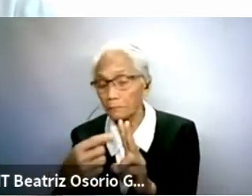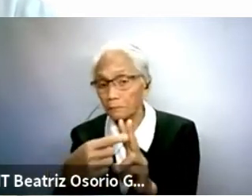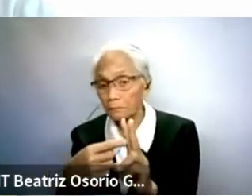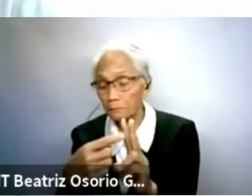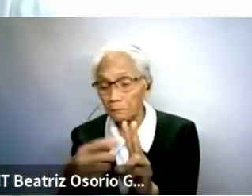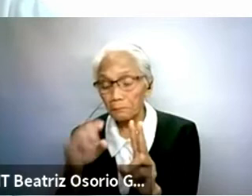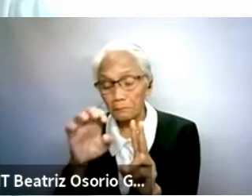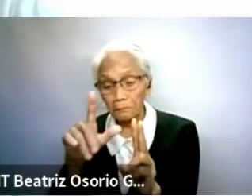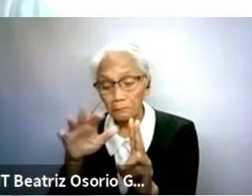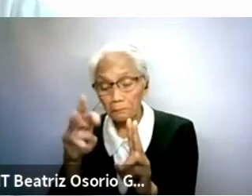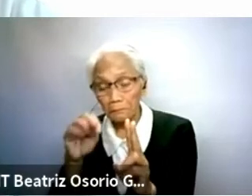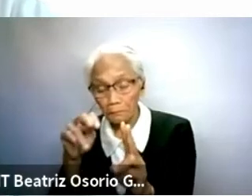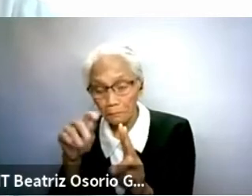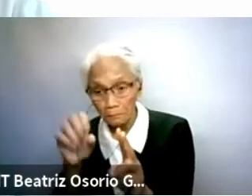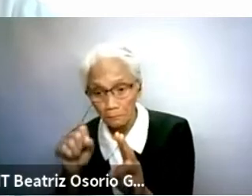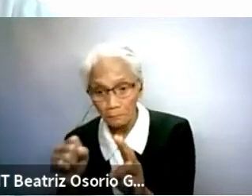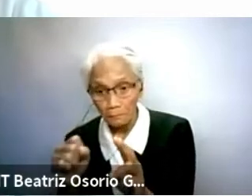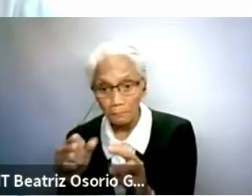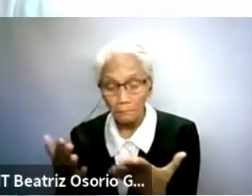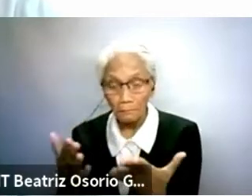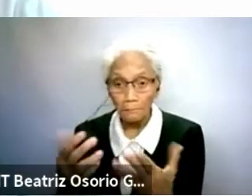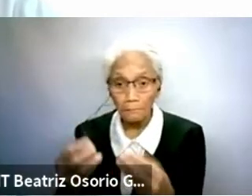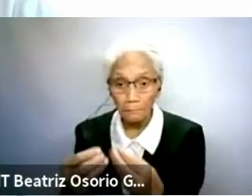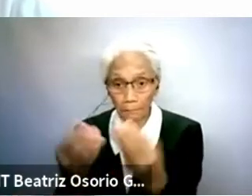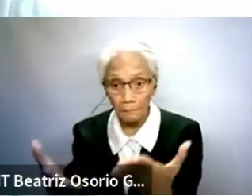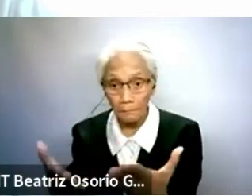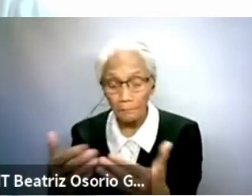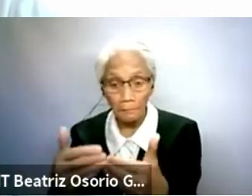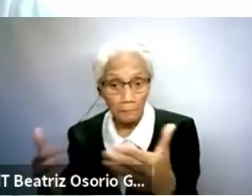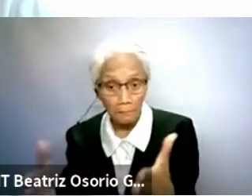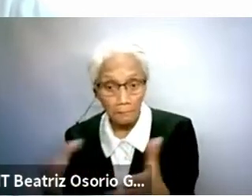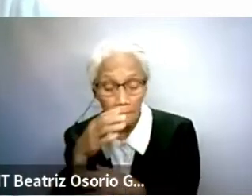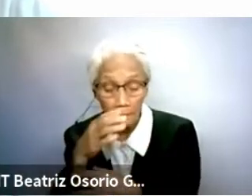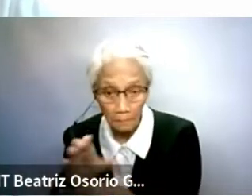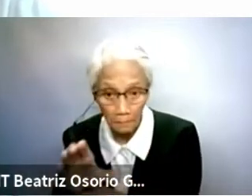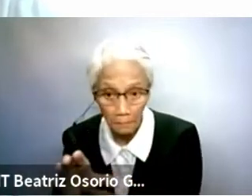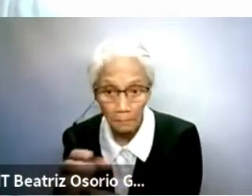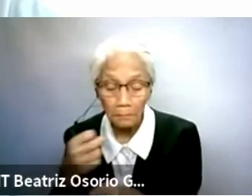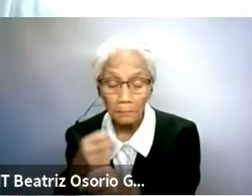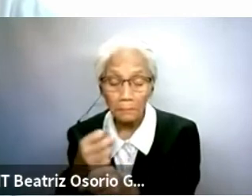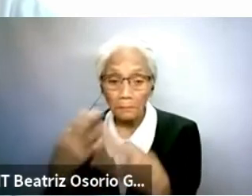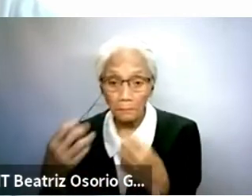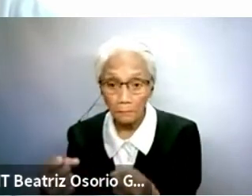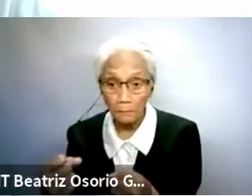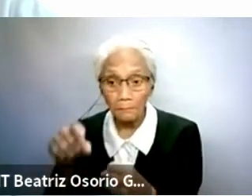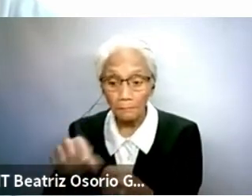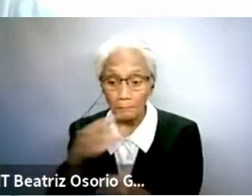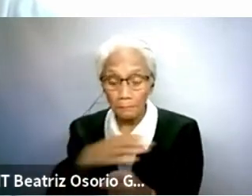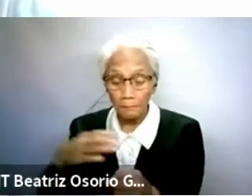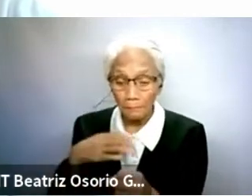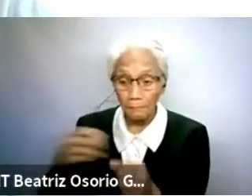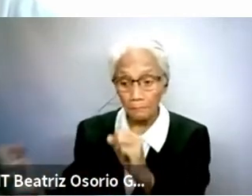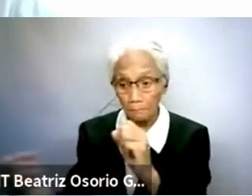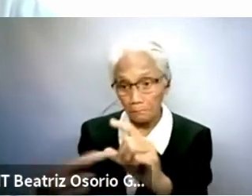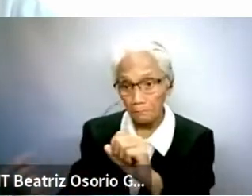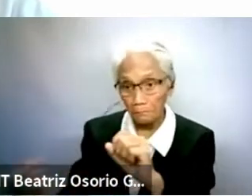give the general comments strength. The first is that the committee, in its interactions with governments,